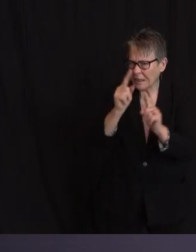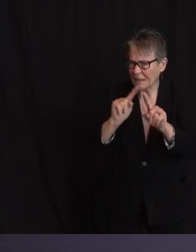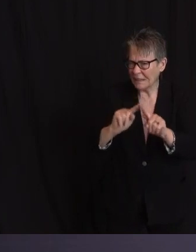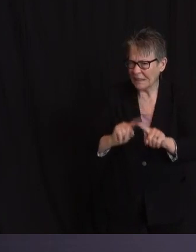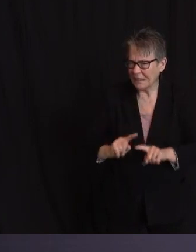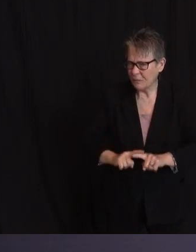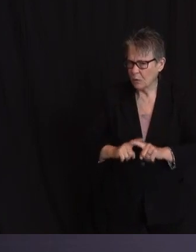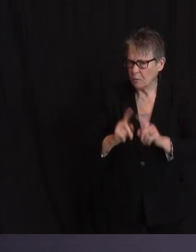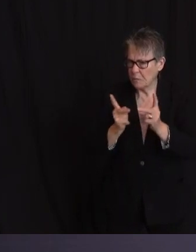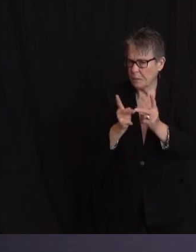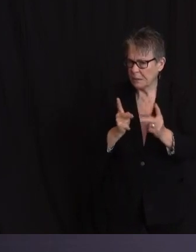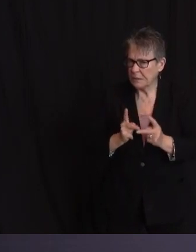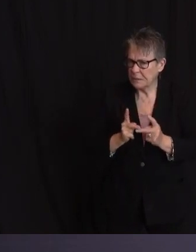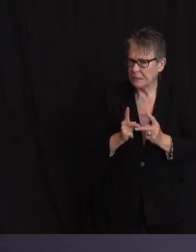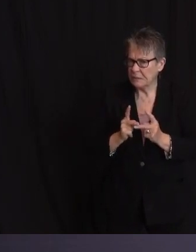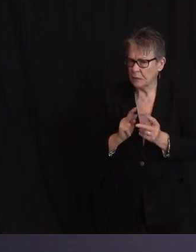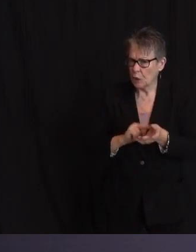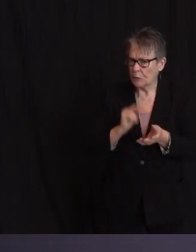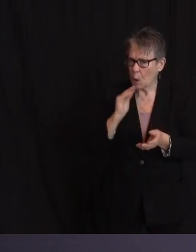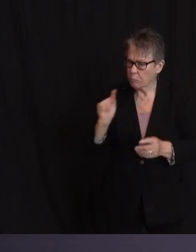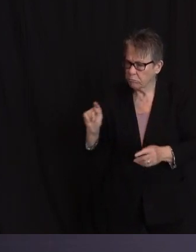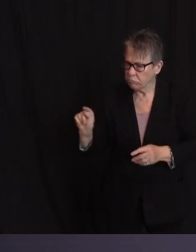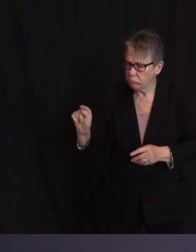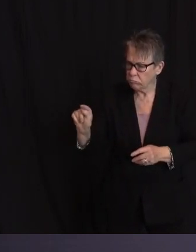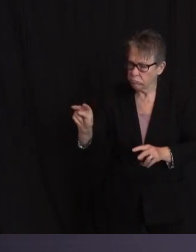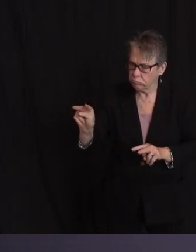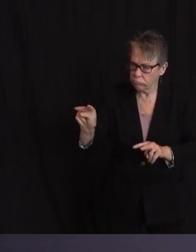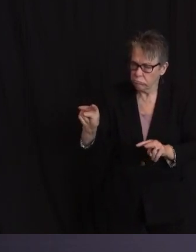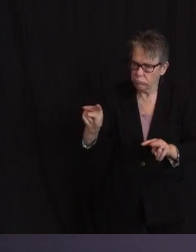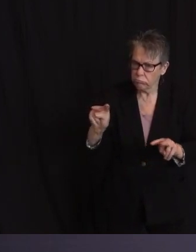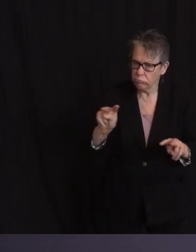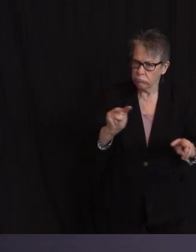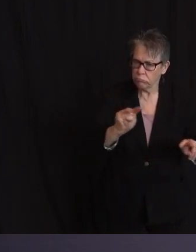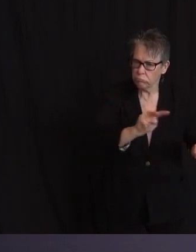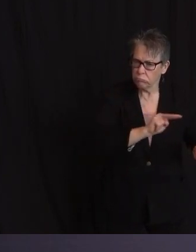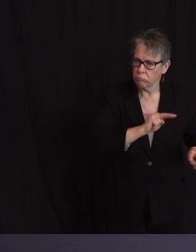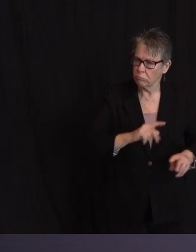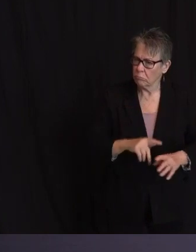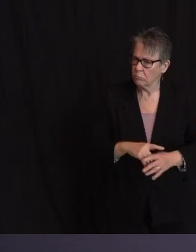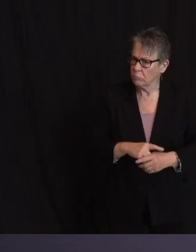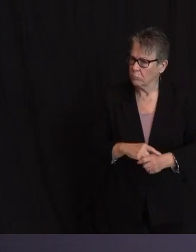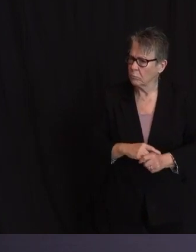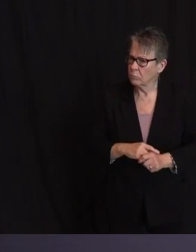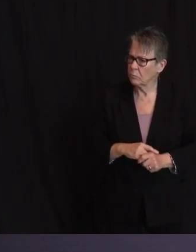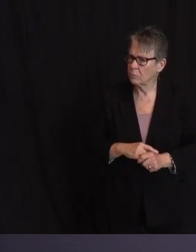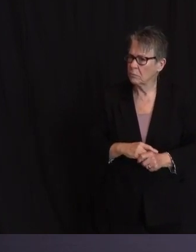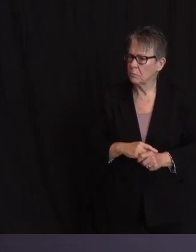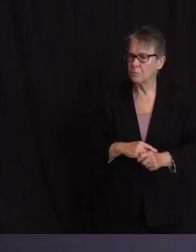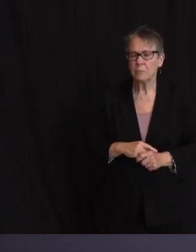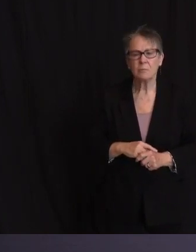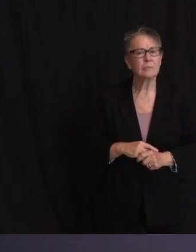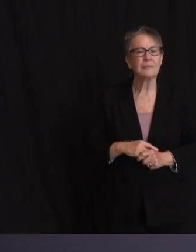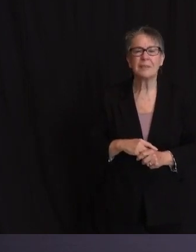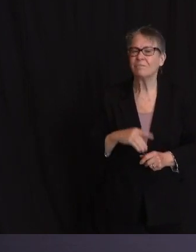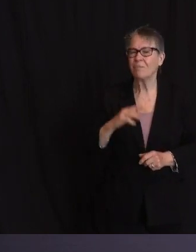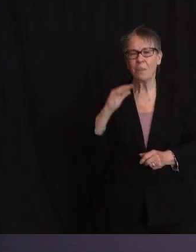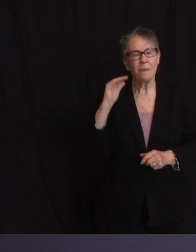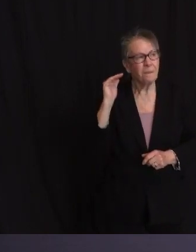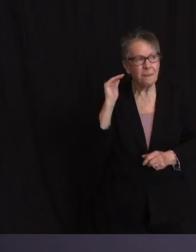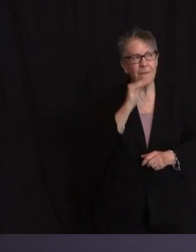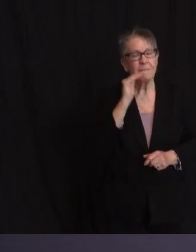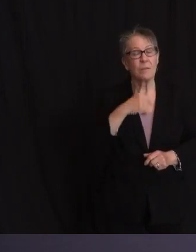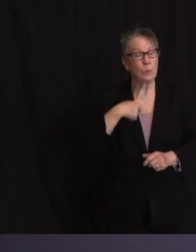We've got to probably and both get a lot of federal money and borrow money through the Federal Reserve at a historic, we don't